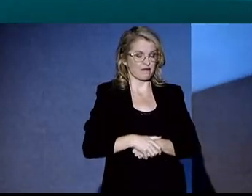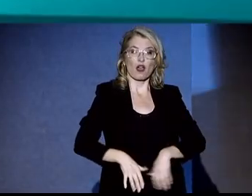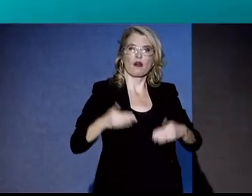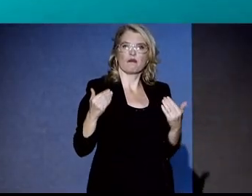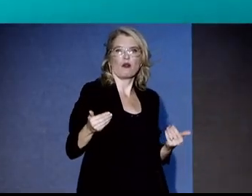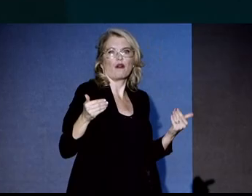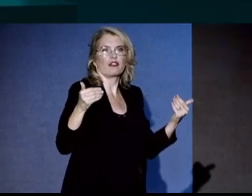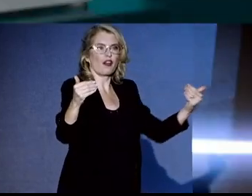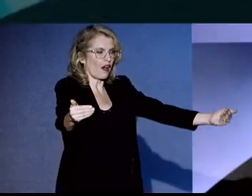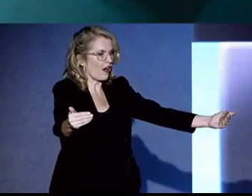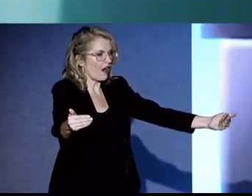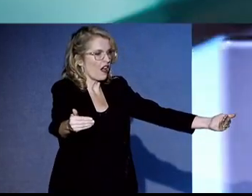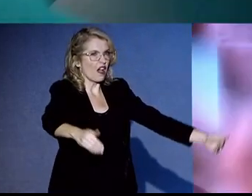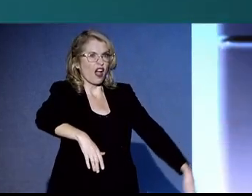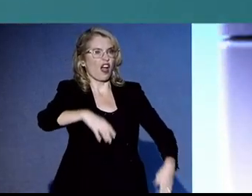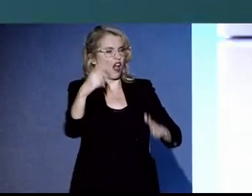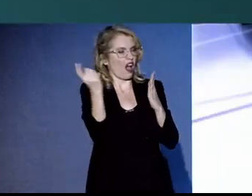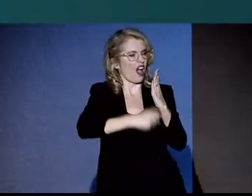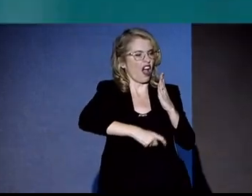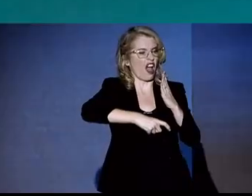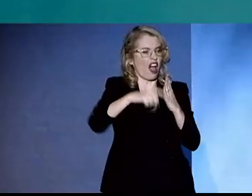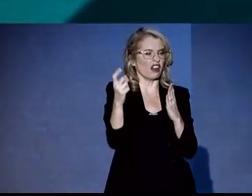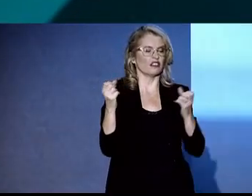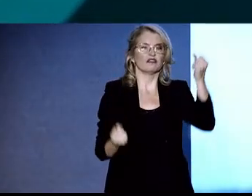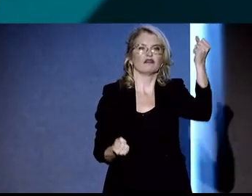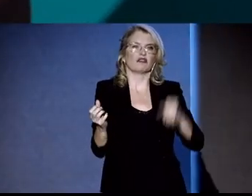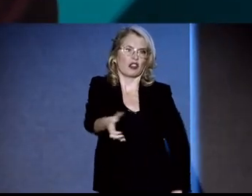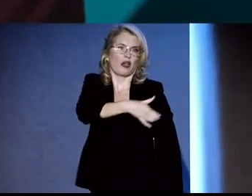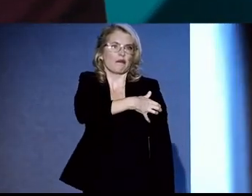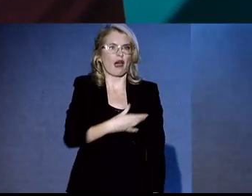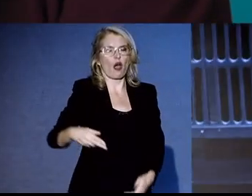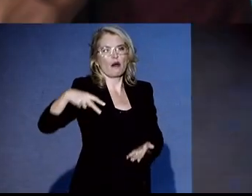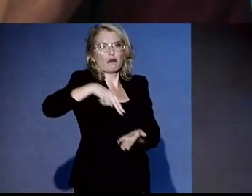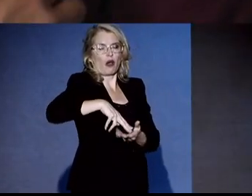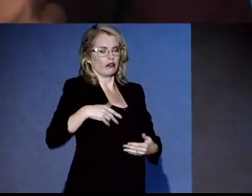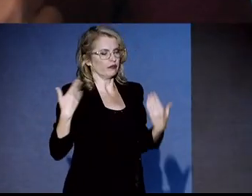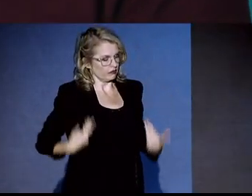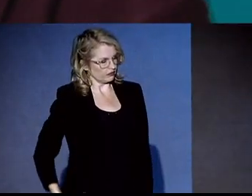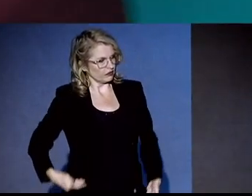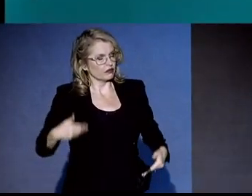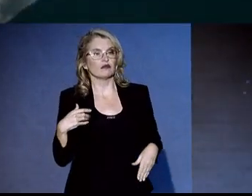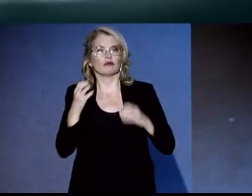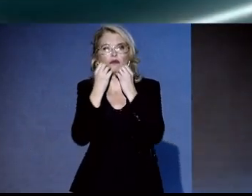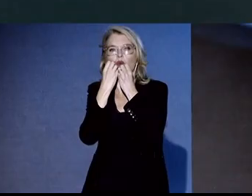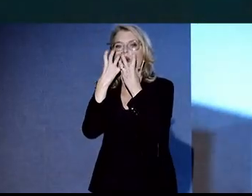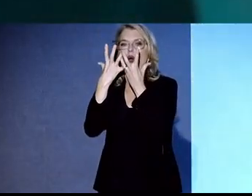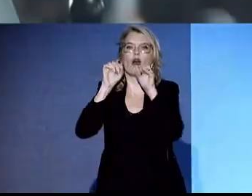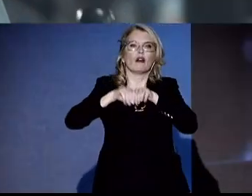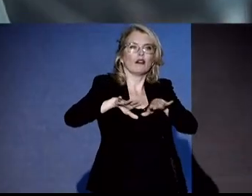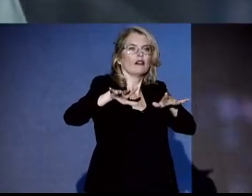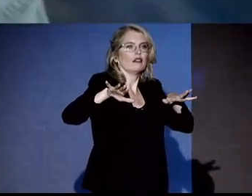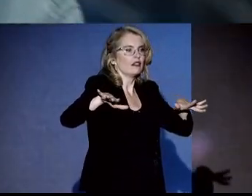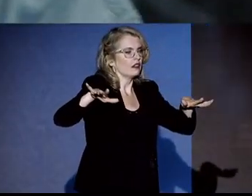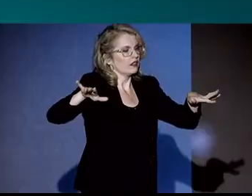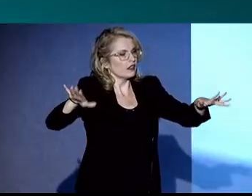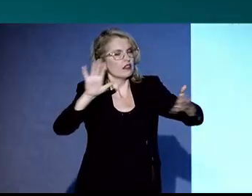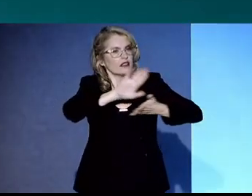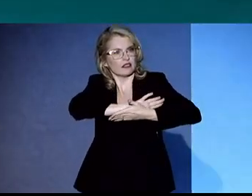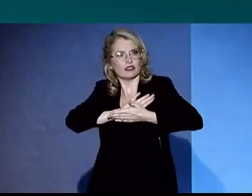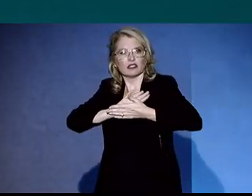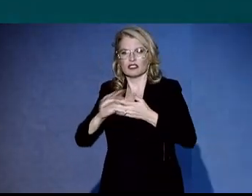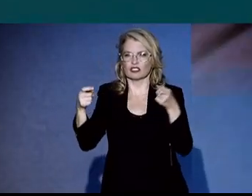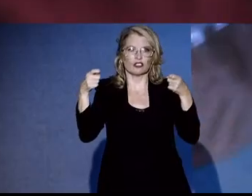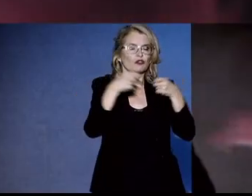Moving on. Auto dose. Power pose. Cozy heat at low degrees. Charge